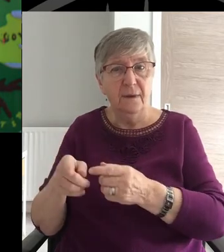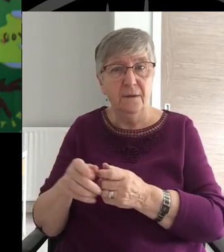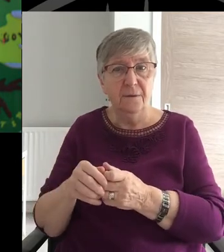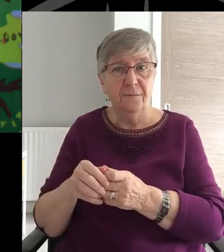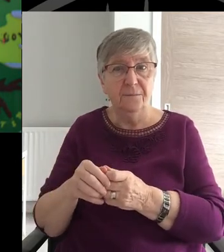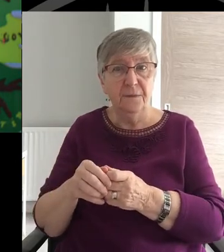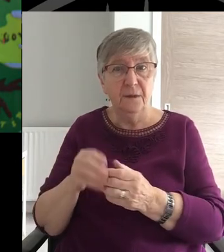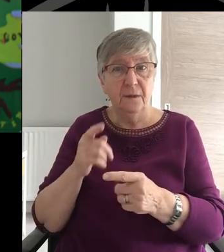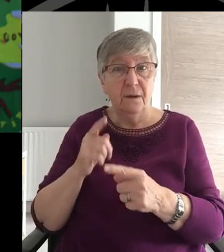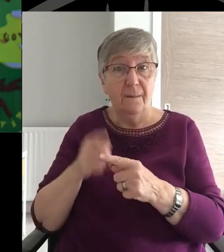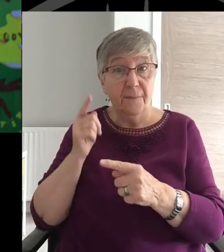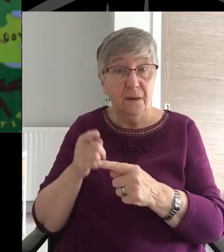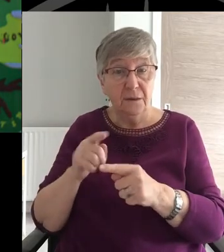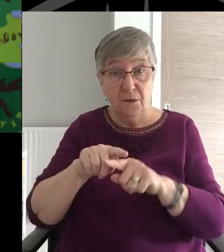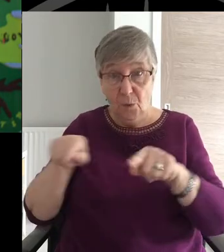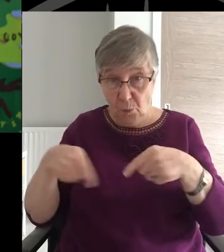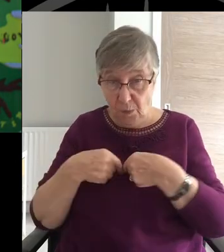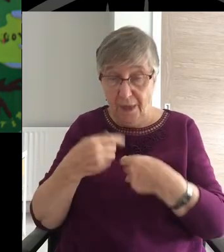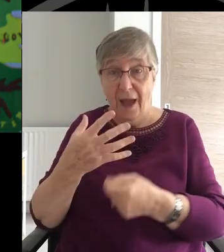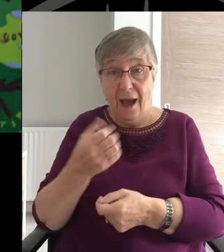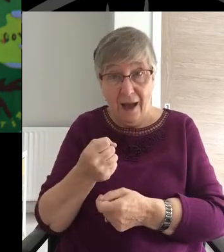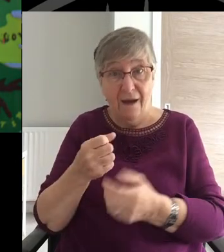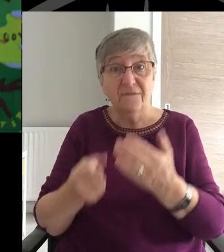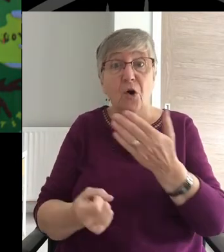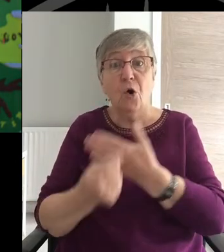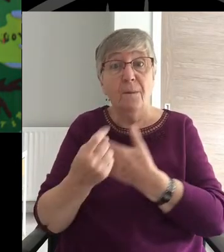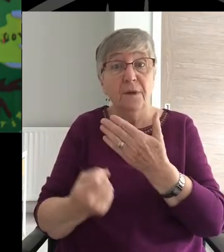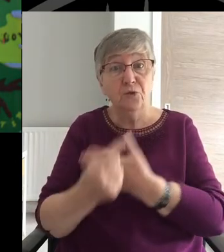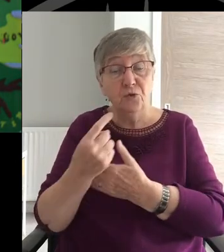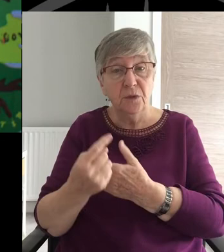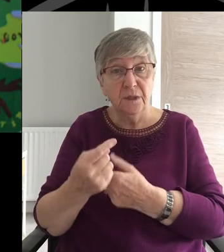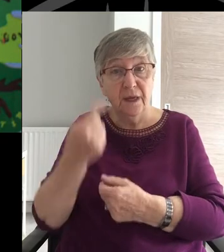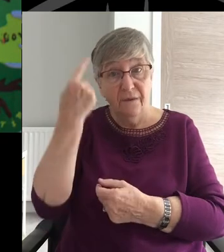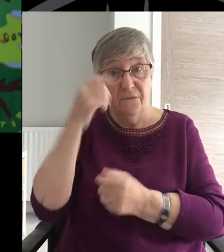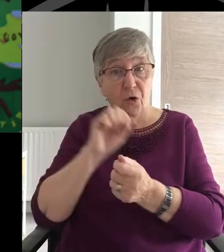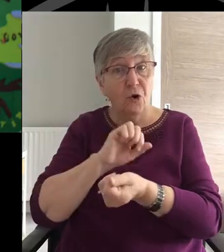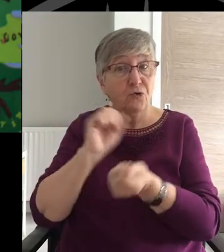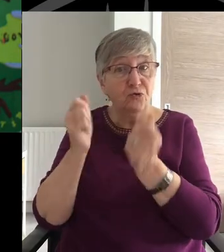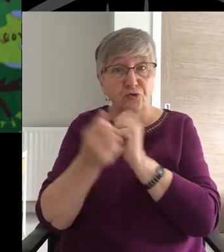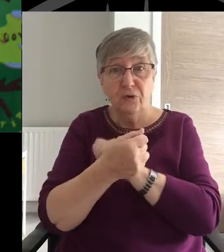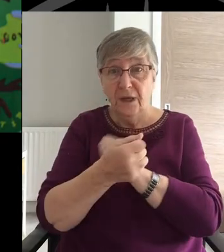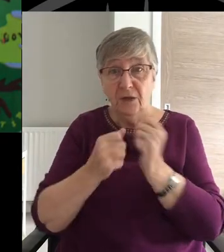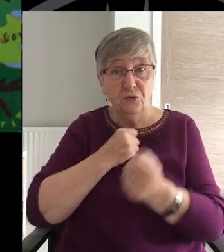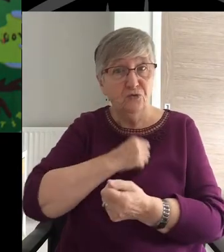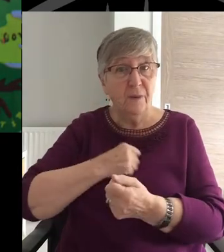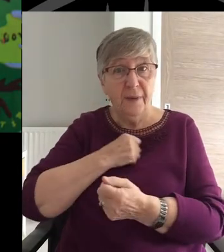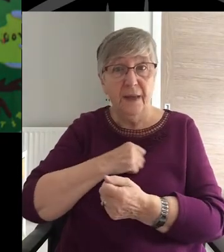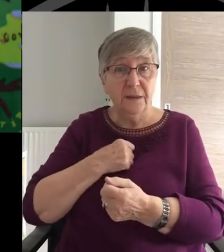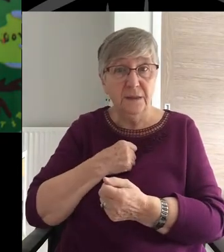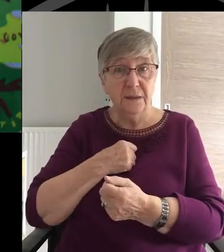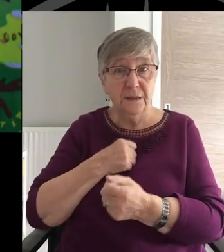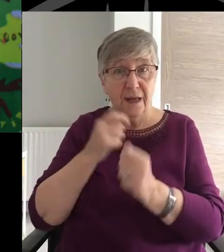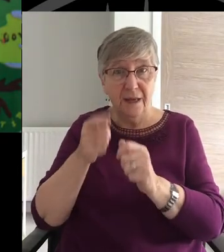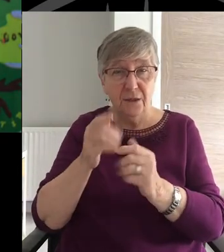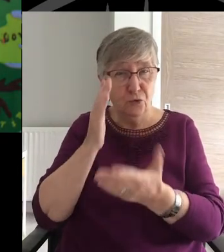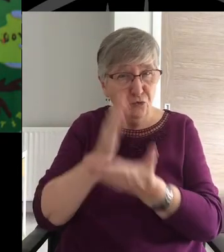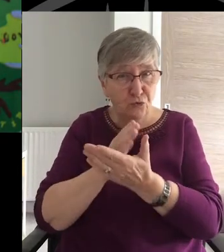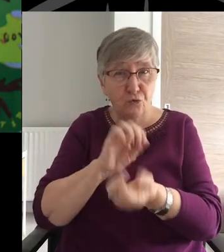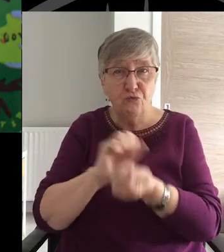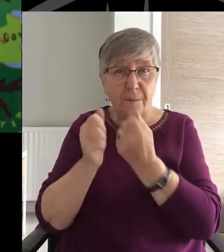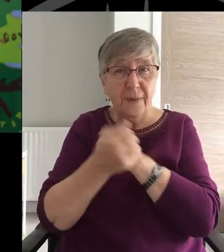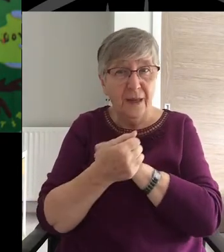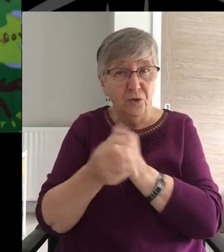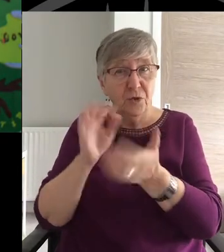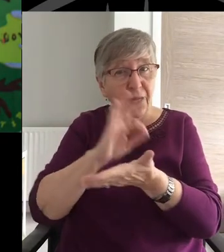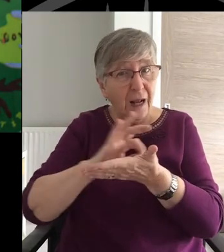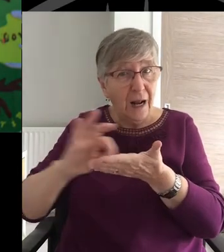But there is the opportunity for repentance. And repentance is cleansing. True repentance, verse